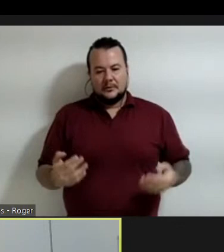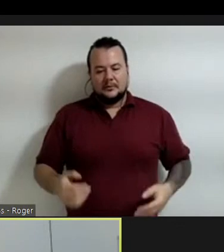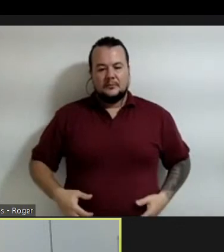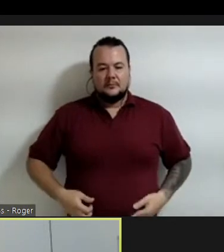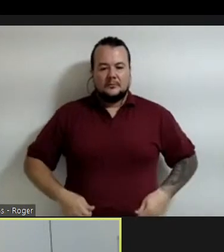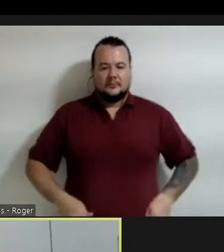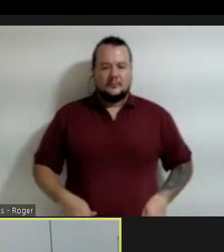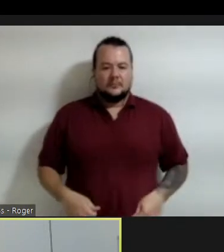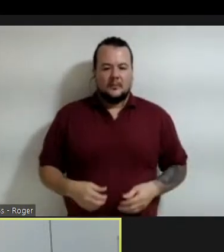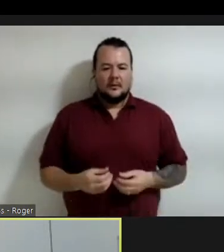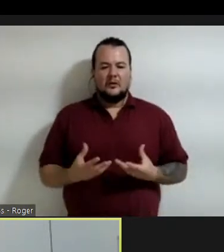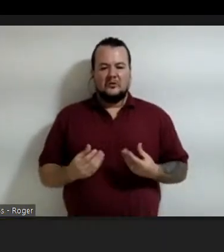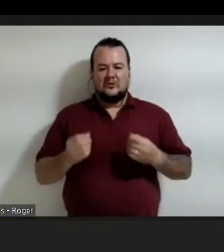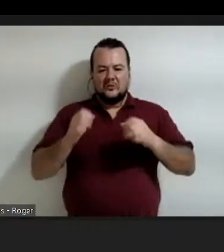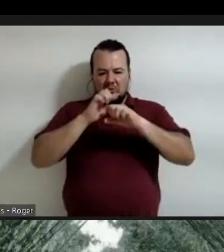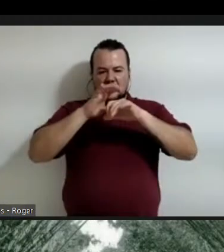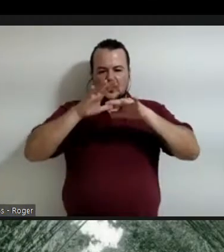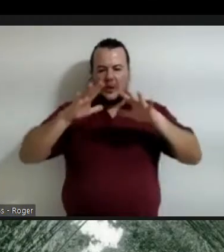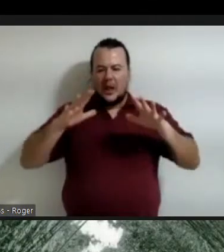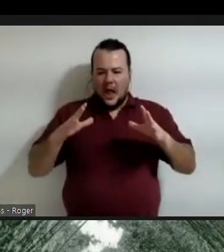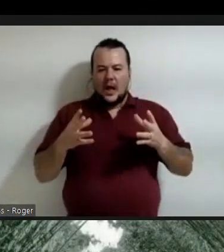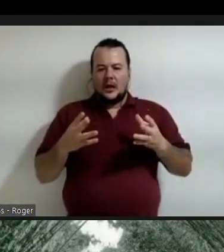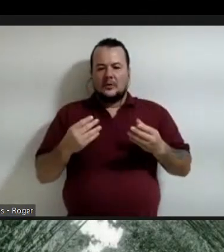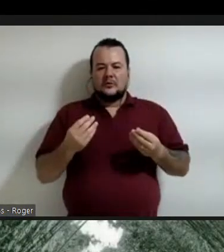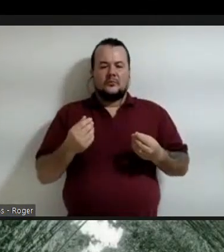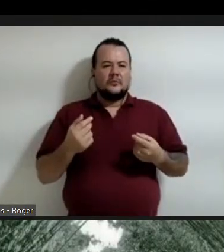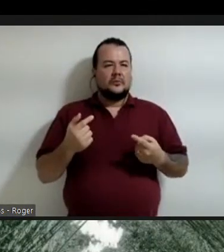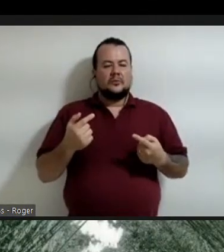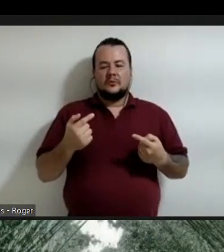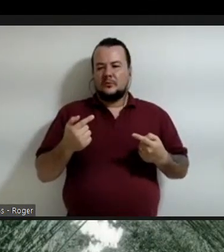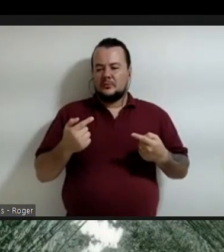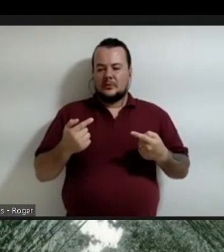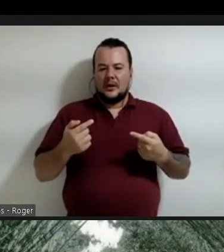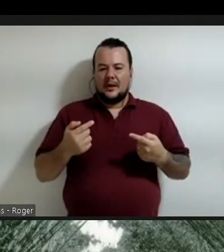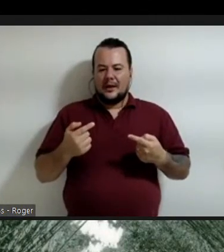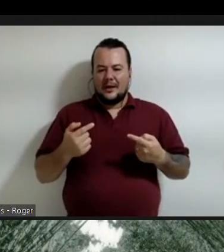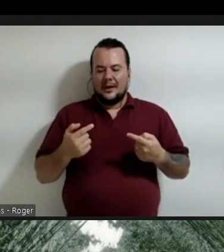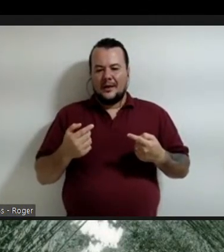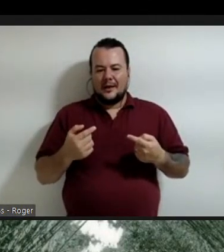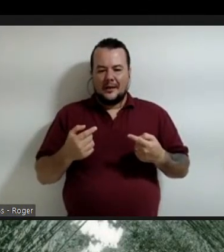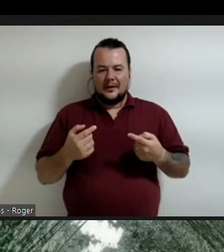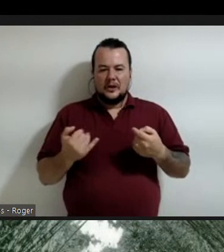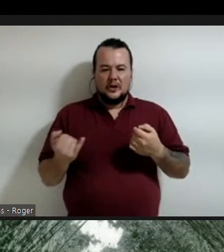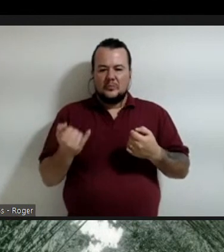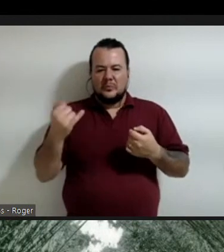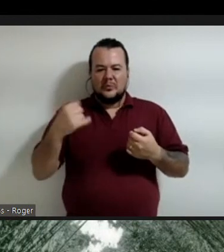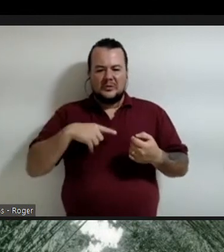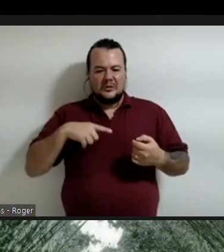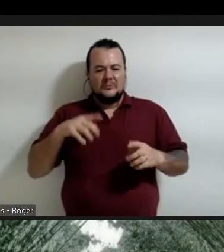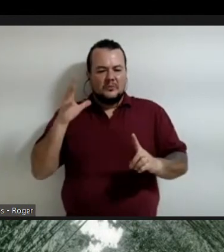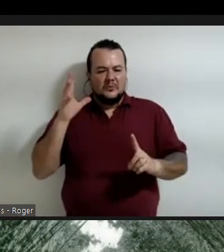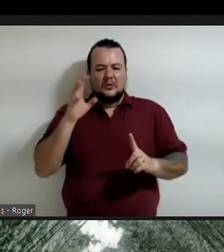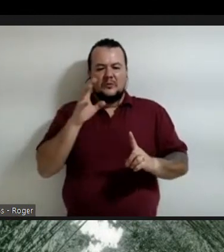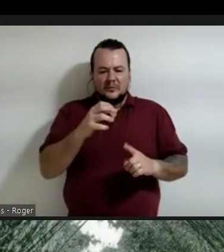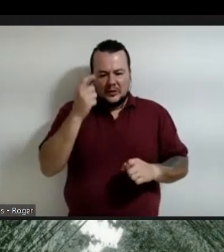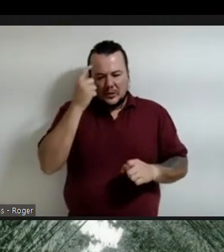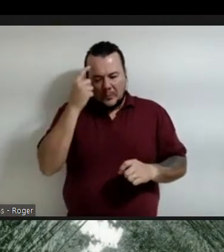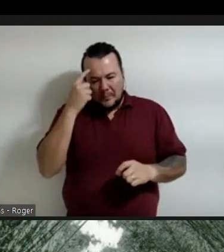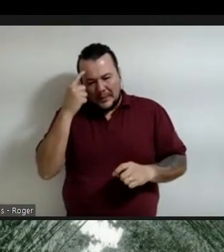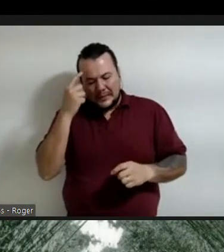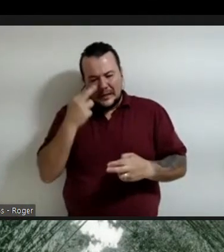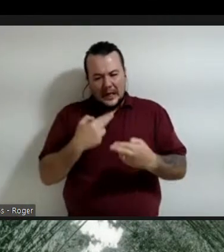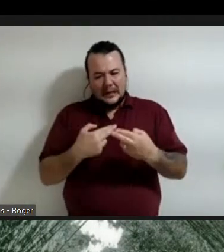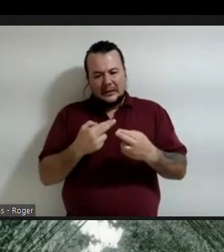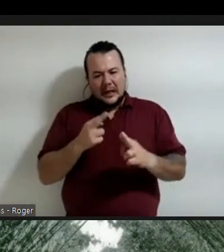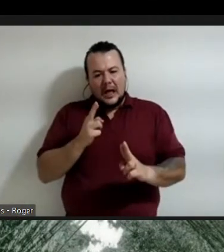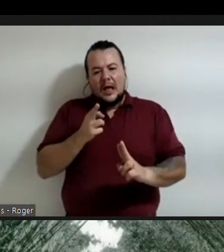muito clara, muito didática e também muito instigante para se pensar nas relações com o Brasil,